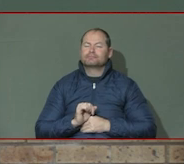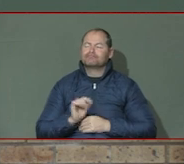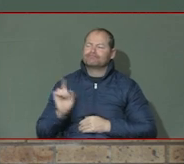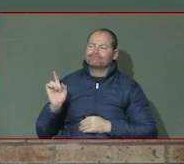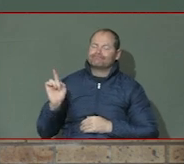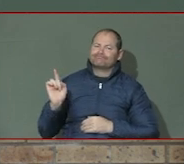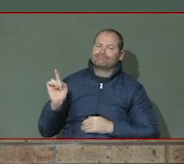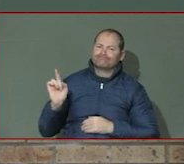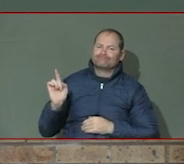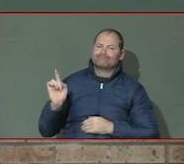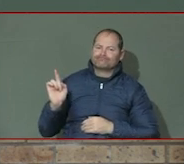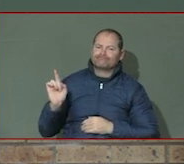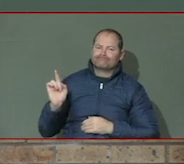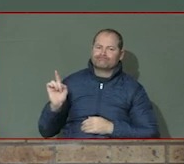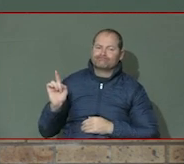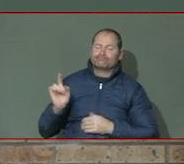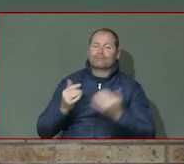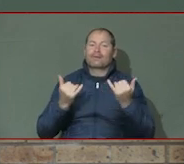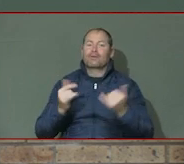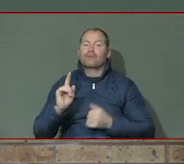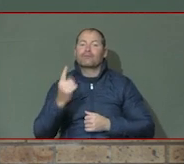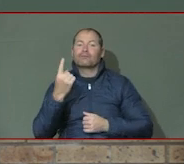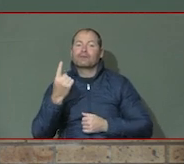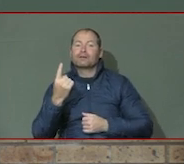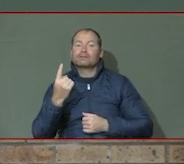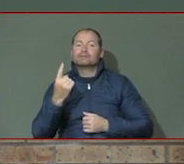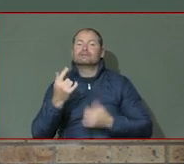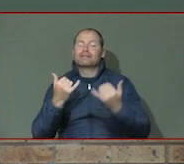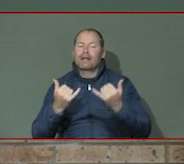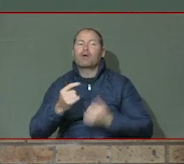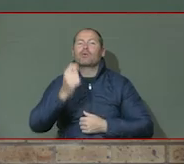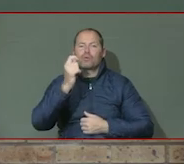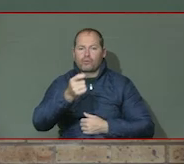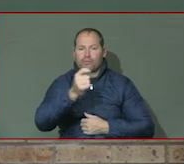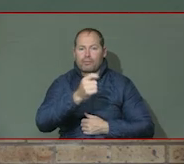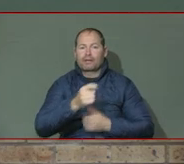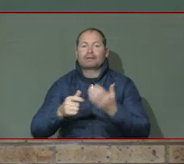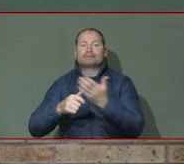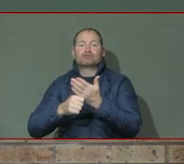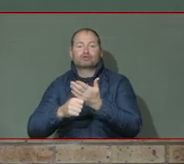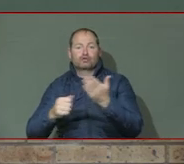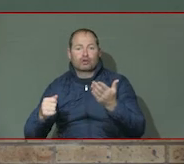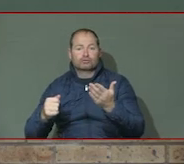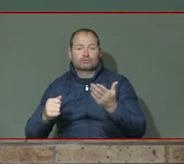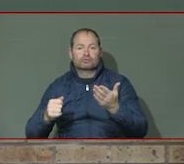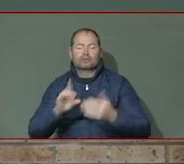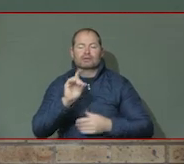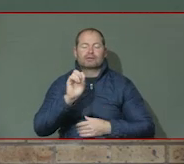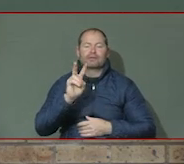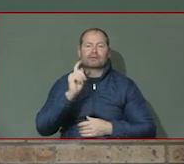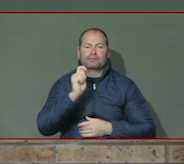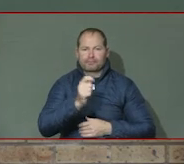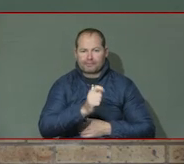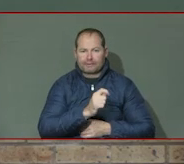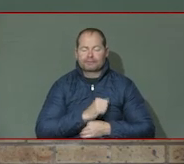190,000. And then the first transaction would be you pay your dividends. You pay SARS and you pay dividends, you remember. So we will have